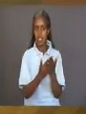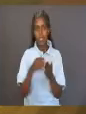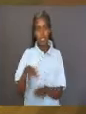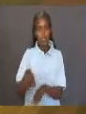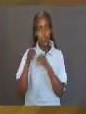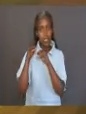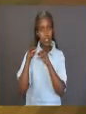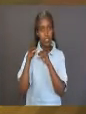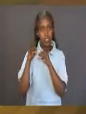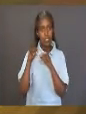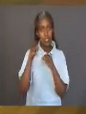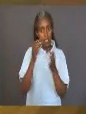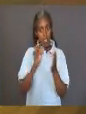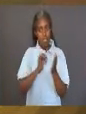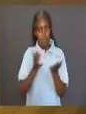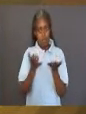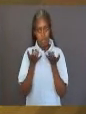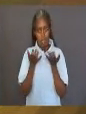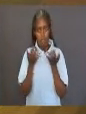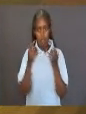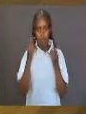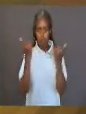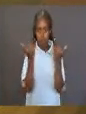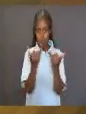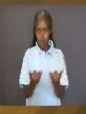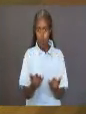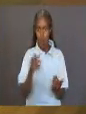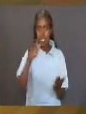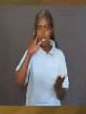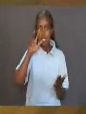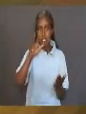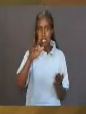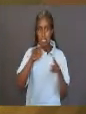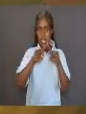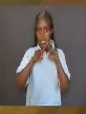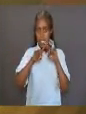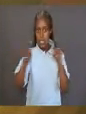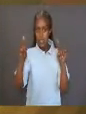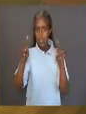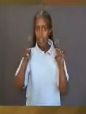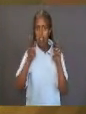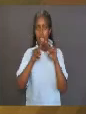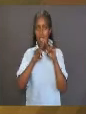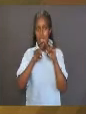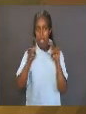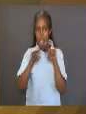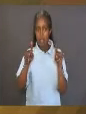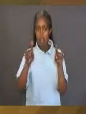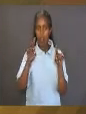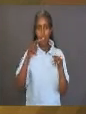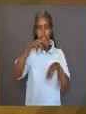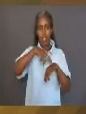Students, I would like you to draw 3 different kinds of